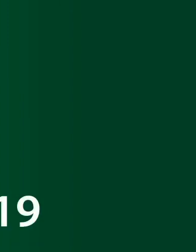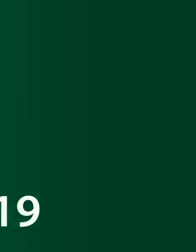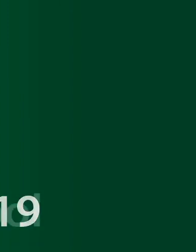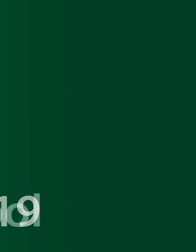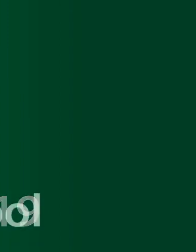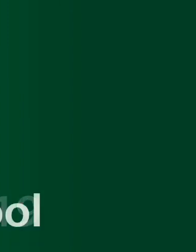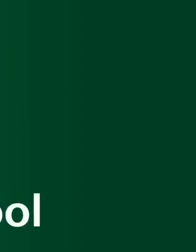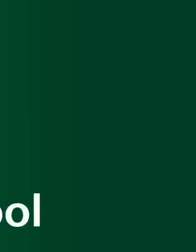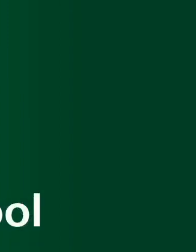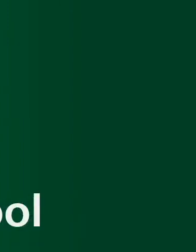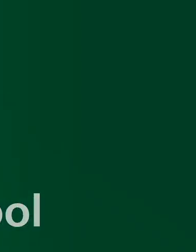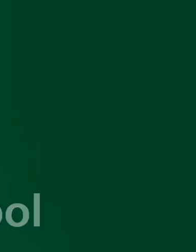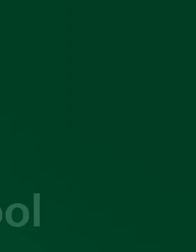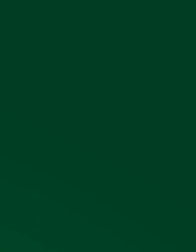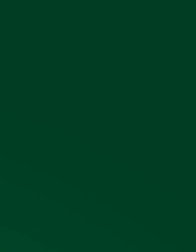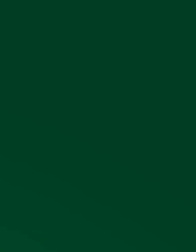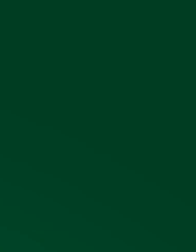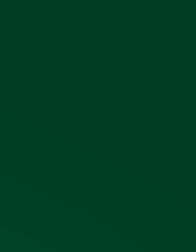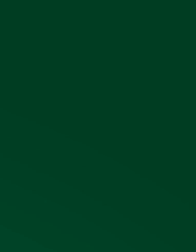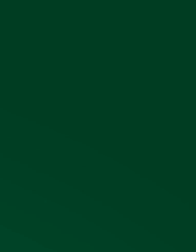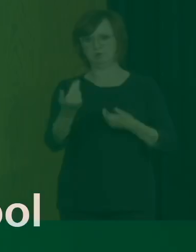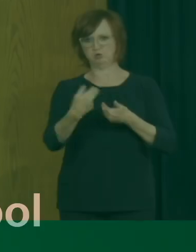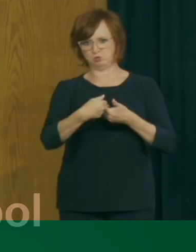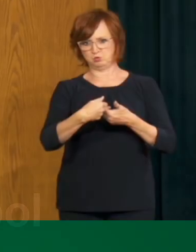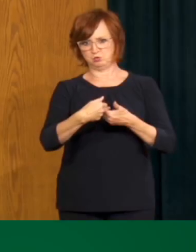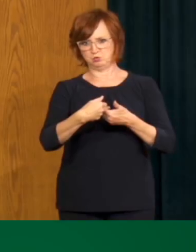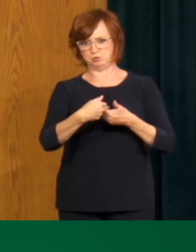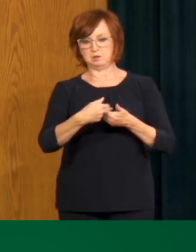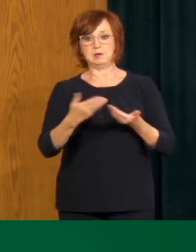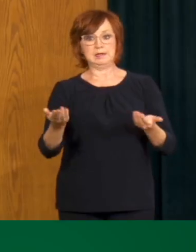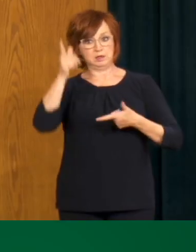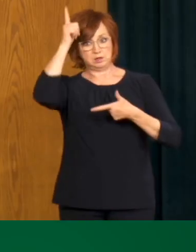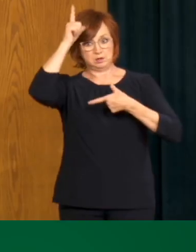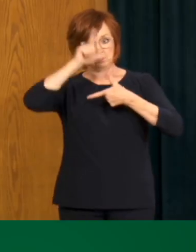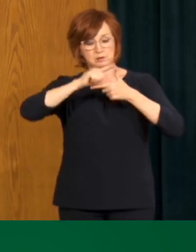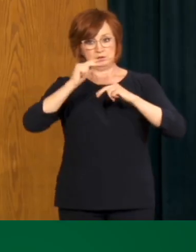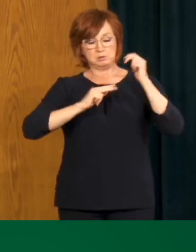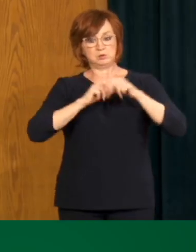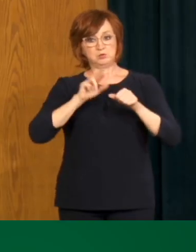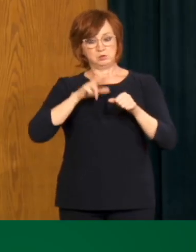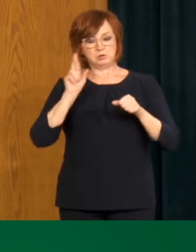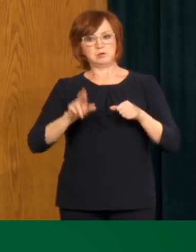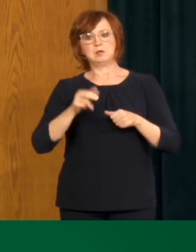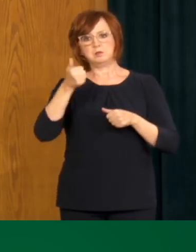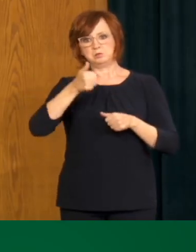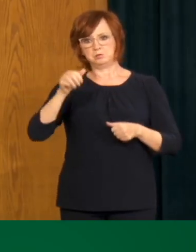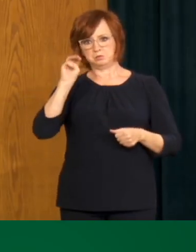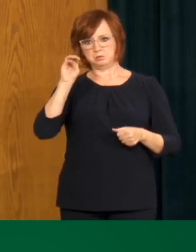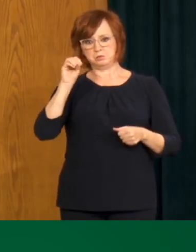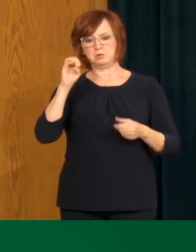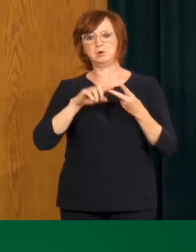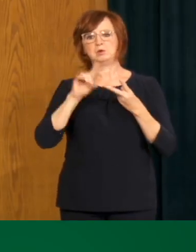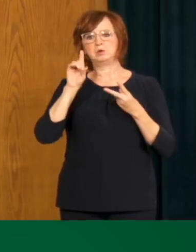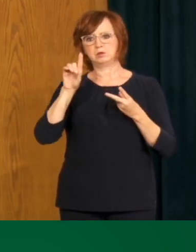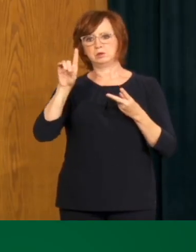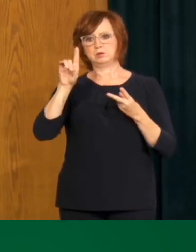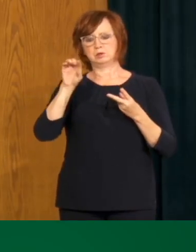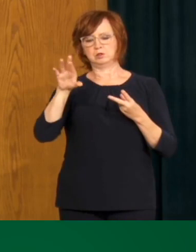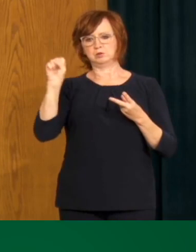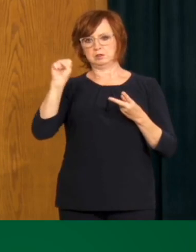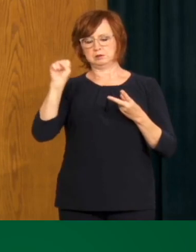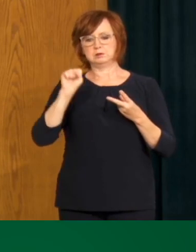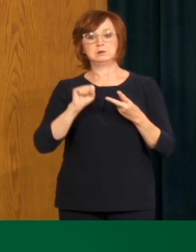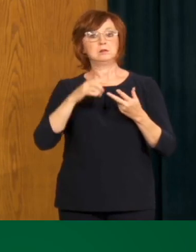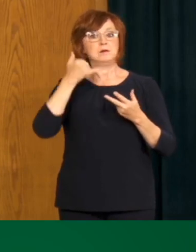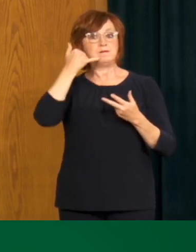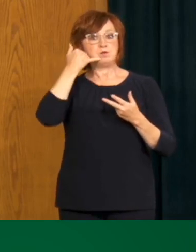Good afternoon, everyone, and thanks again for joining us today. In the Legislative Building in Regina, we have Premier Scott Moe and Dr. Saqib Shahab. Joining us over the